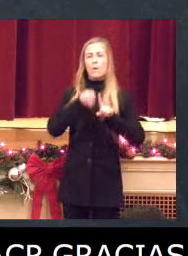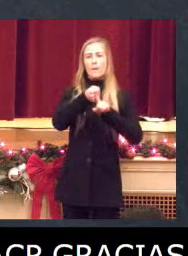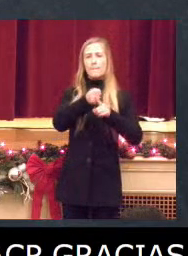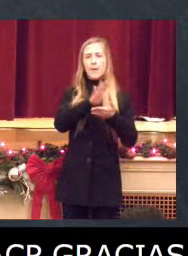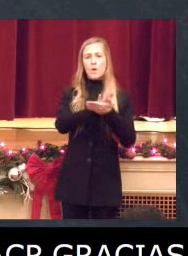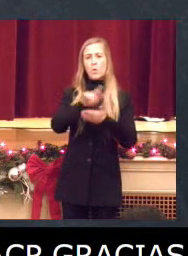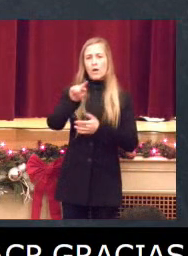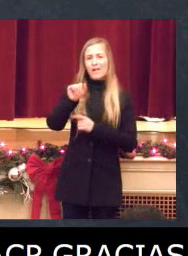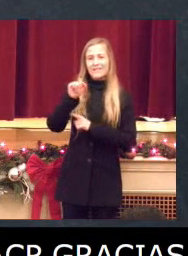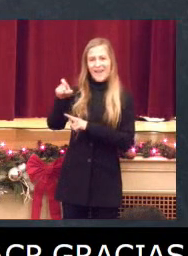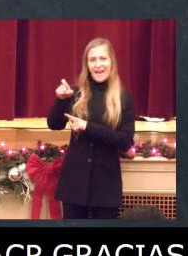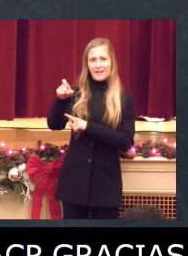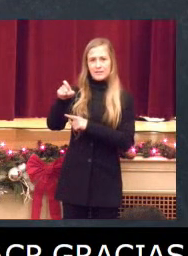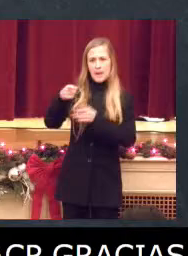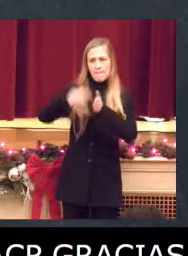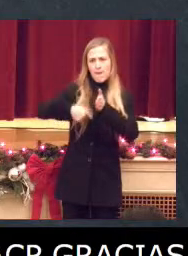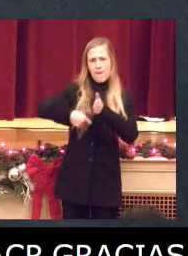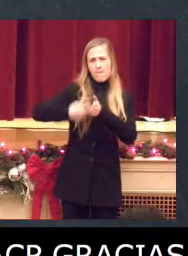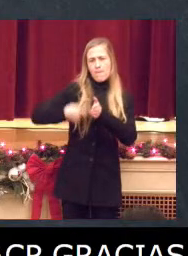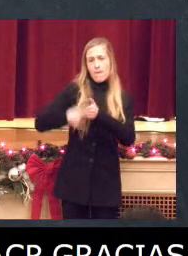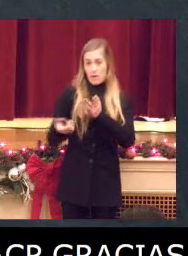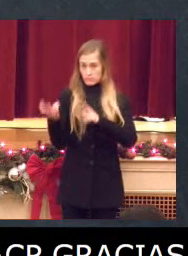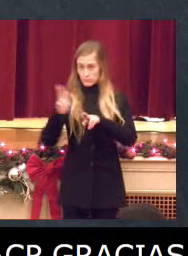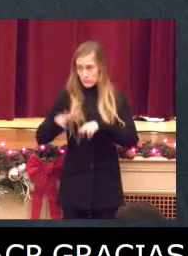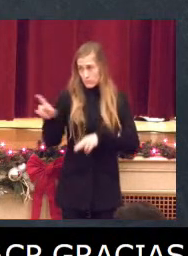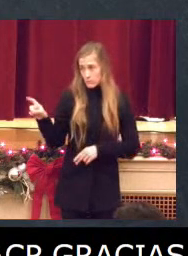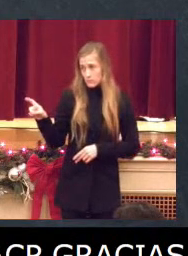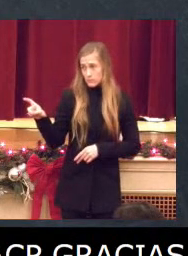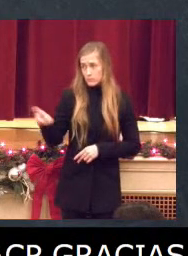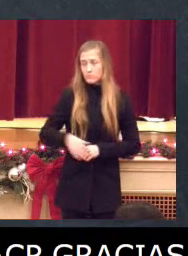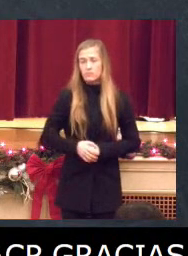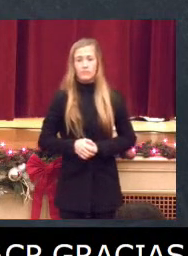taxes? Will this increase the school taxes?